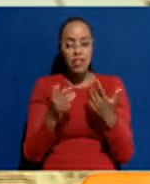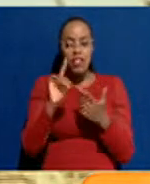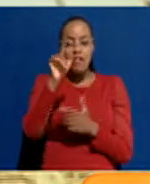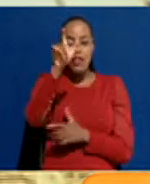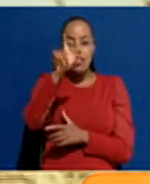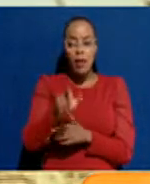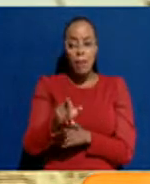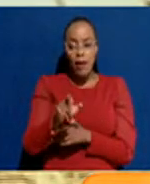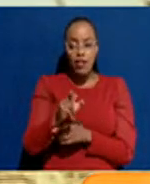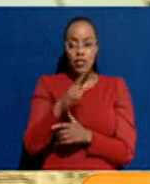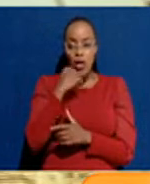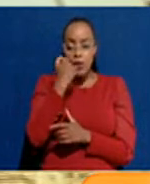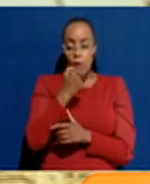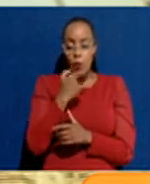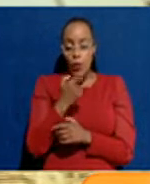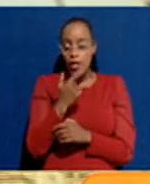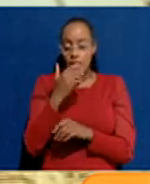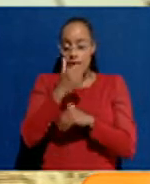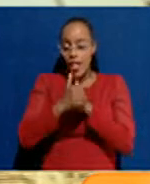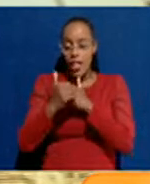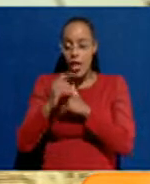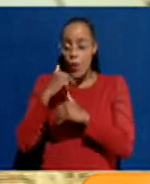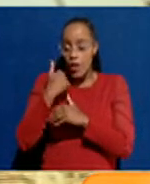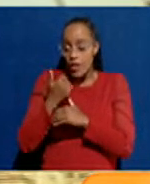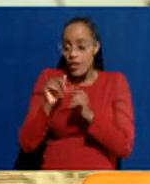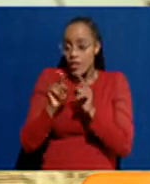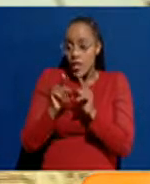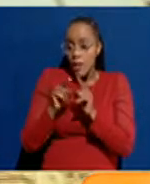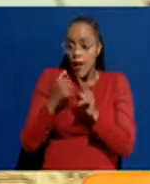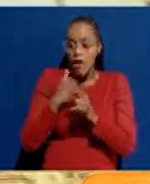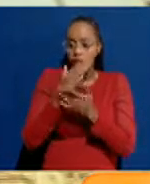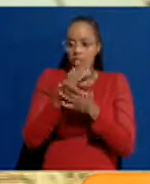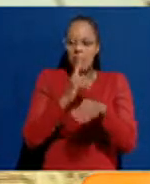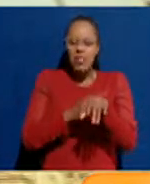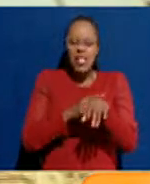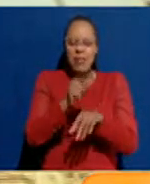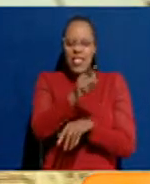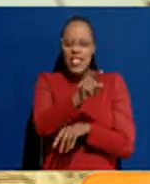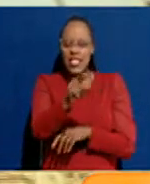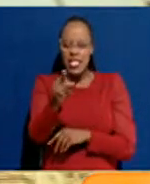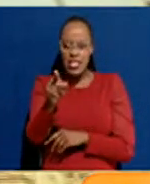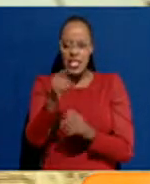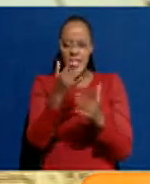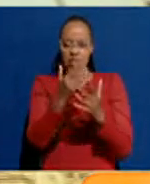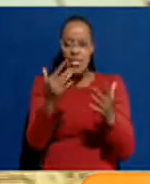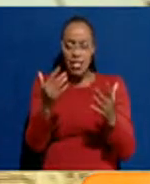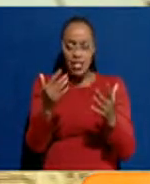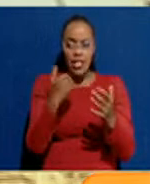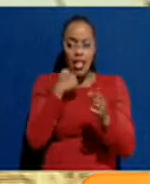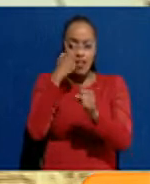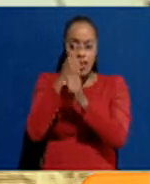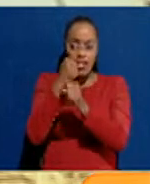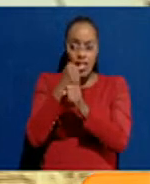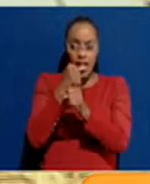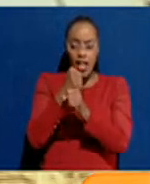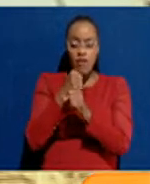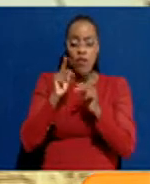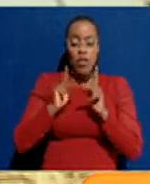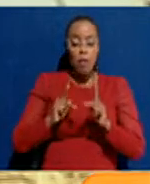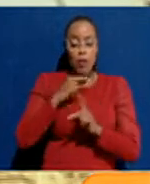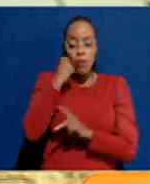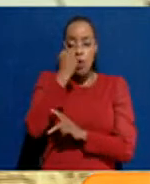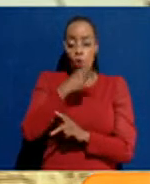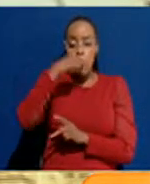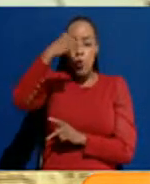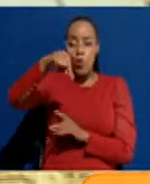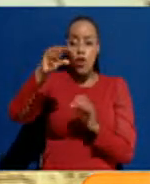person they think is a criminal is myself. Little do they know at times that some of them were really undertaken by people who are not qualified. Okay.